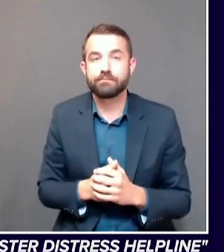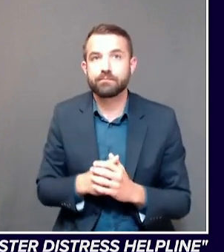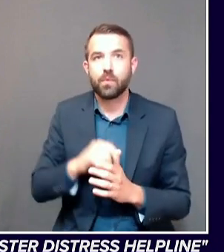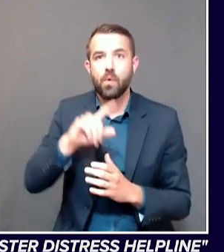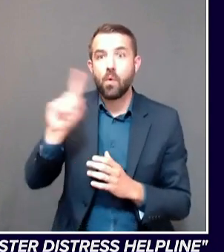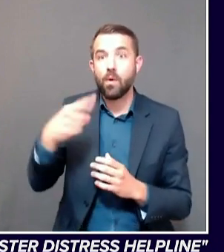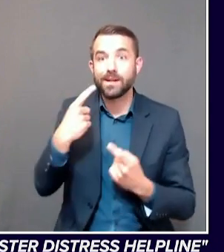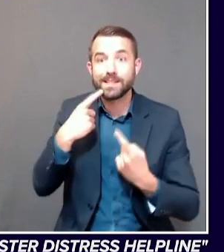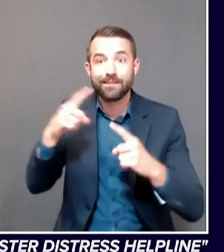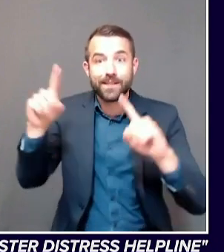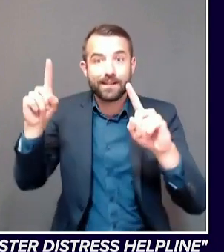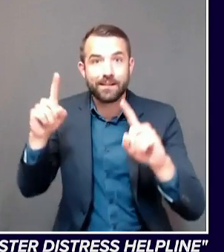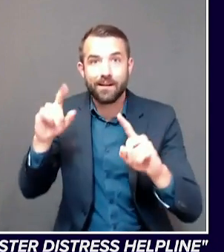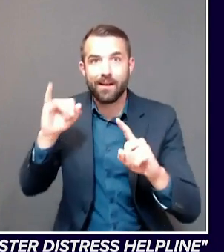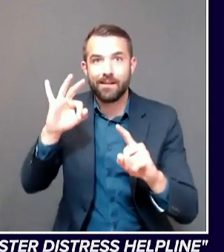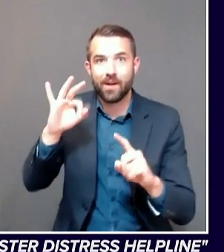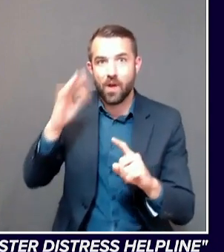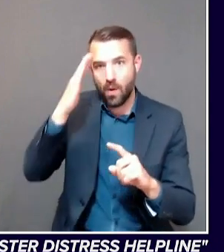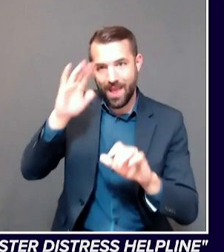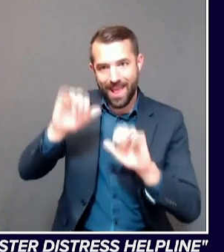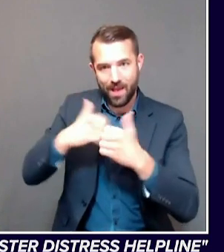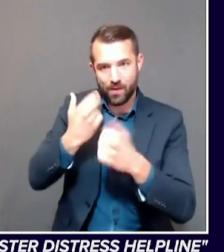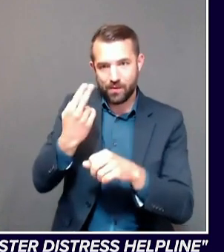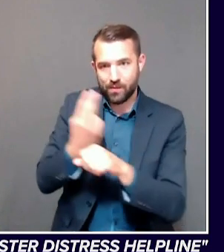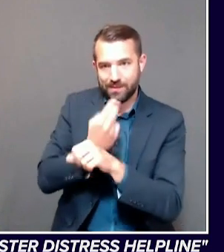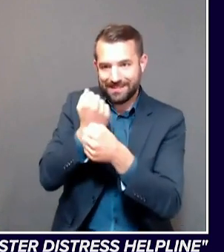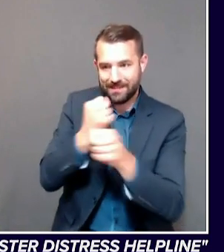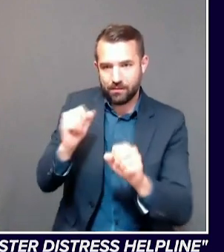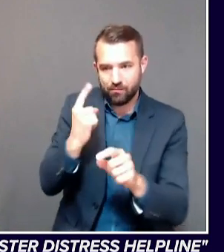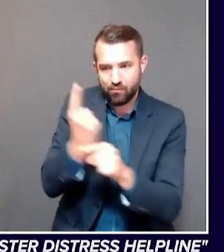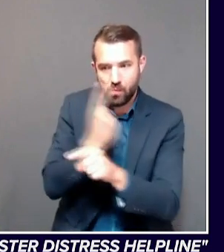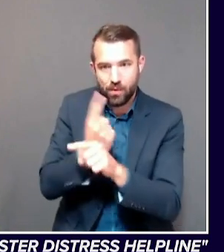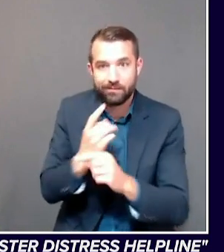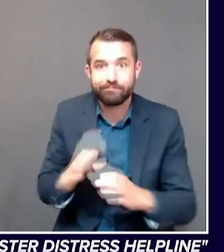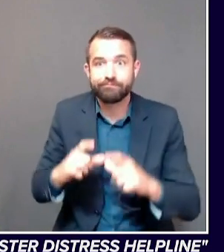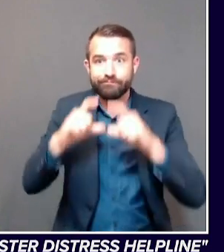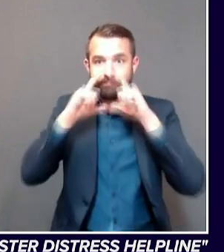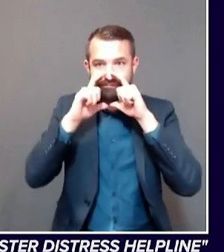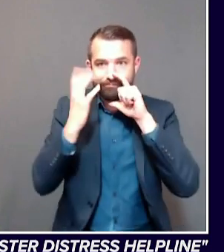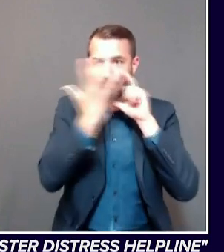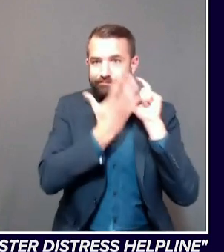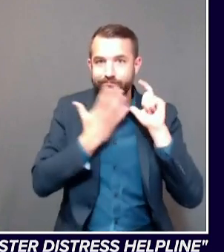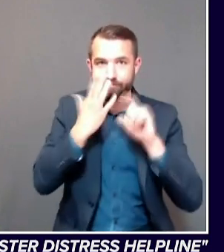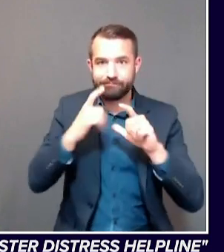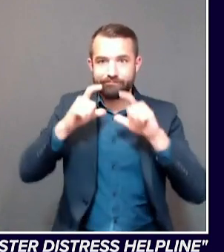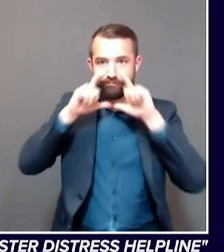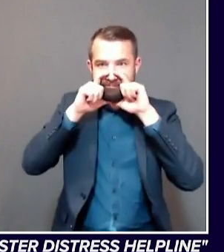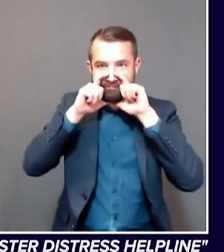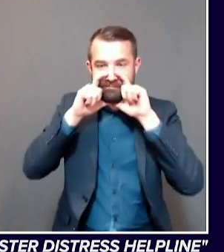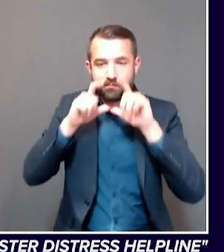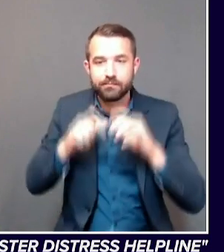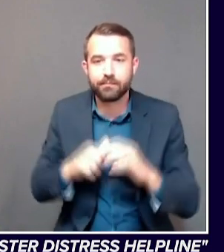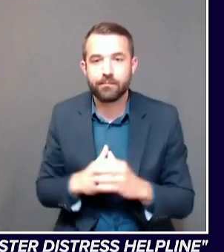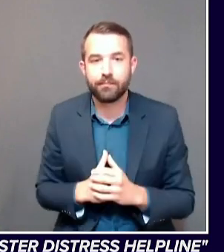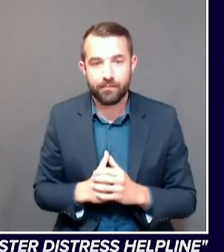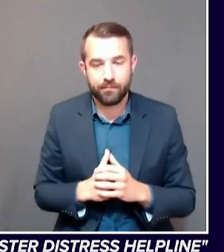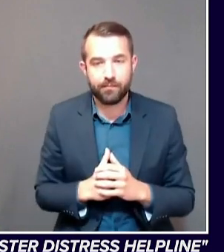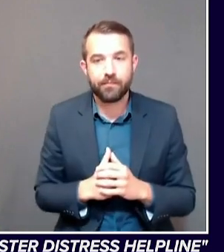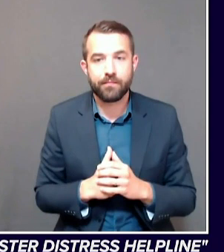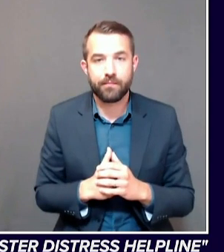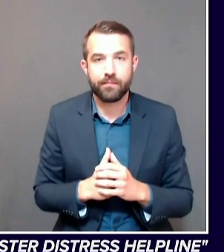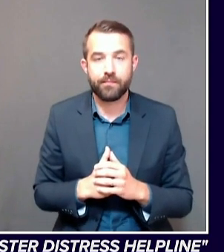them. And as we've discussed, in order to use an N95 mask, a healthcare worker has to be fit